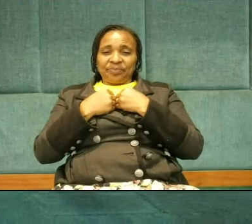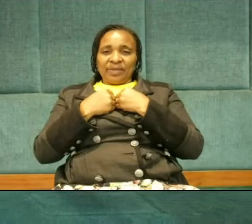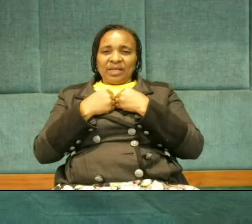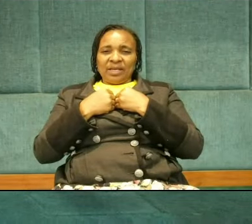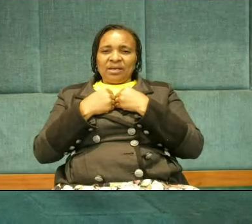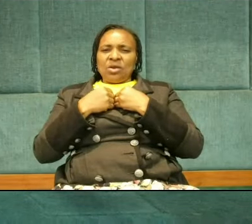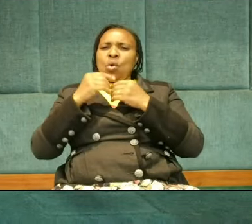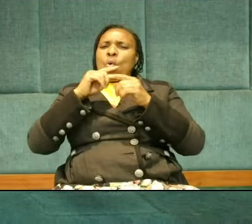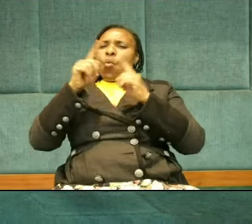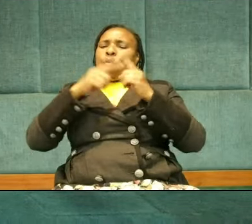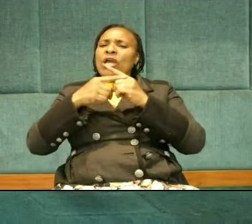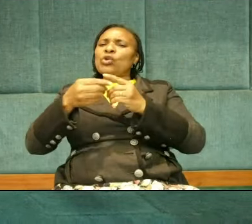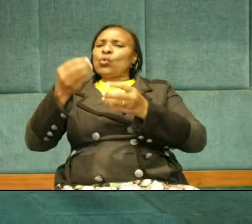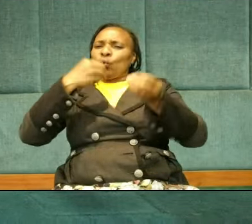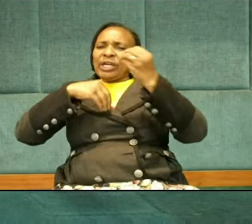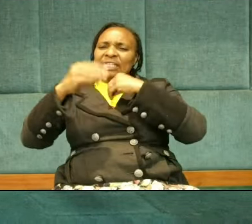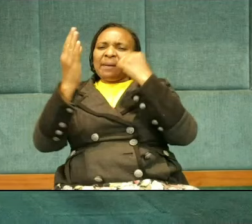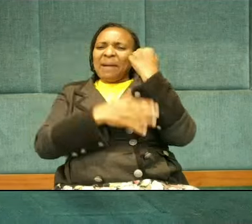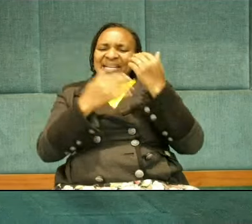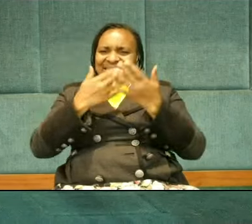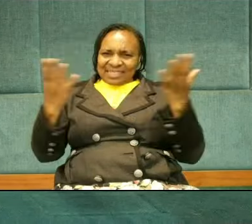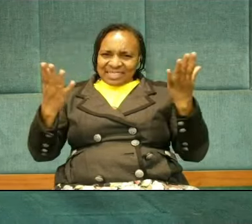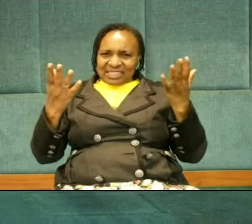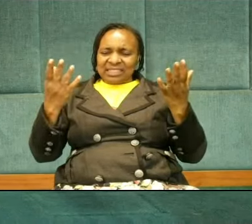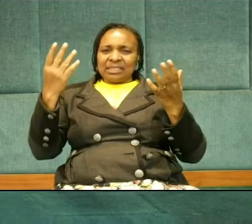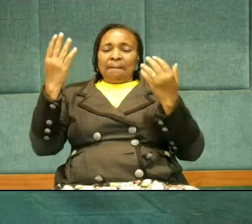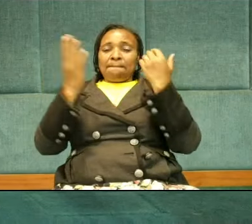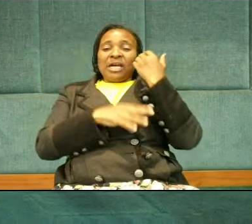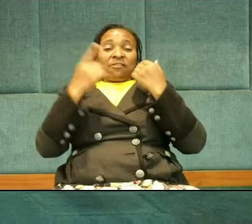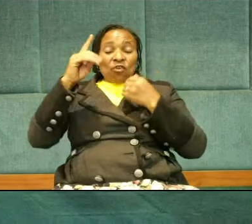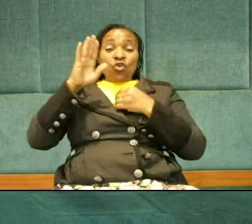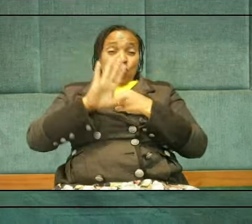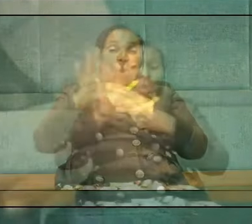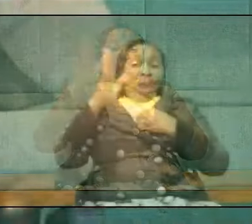When you eat bad things that are bad for your bodies,